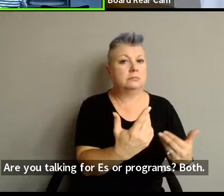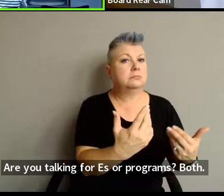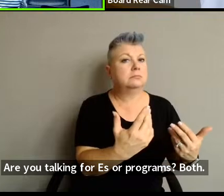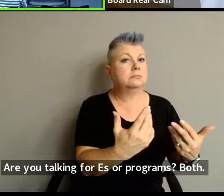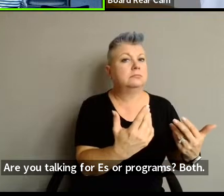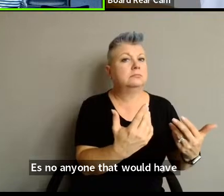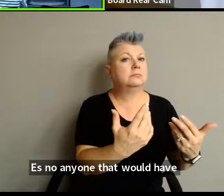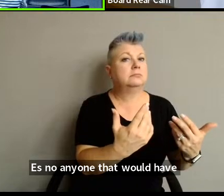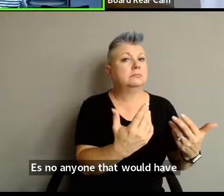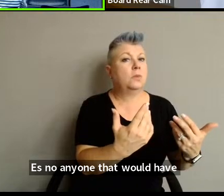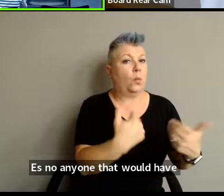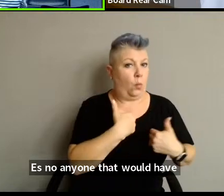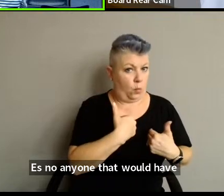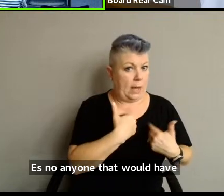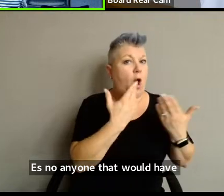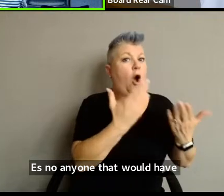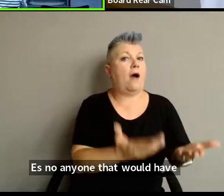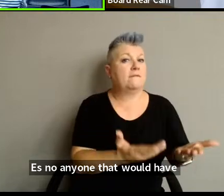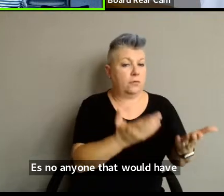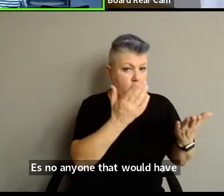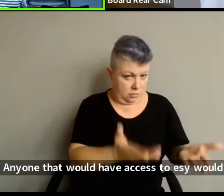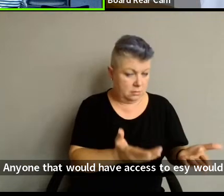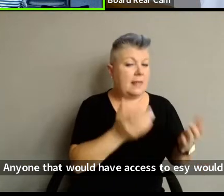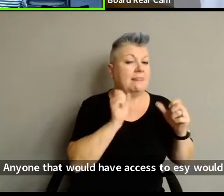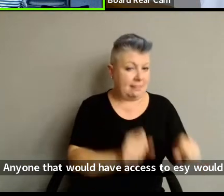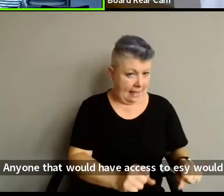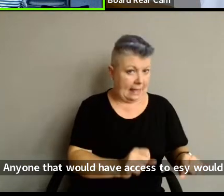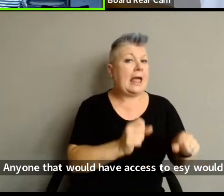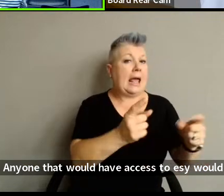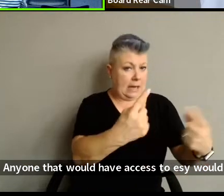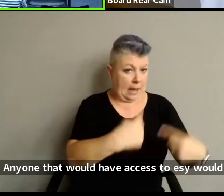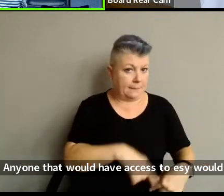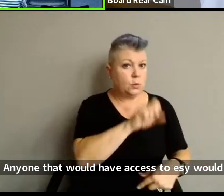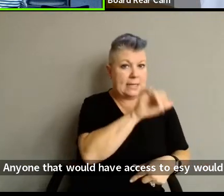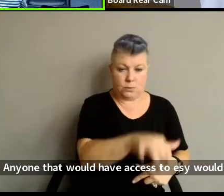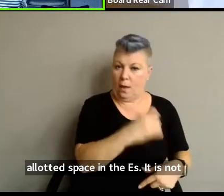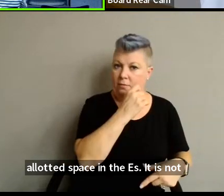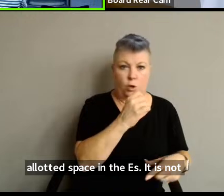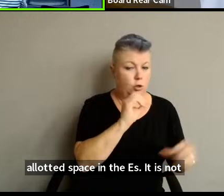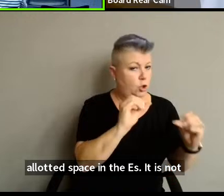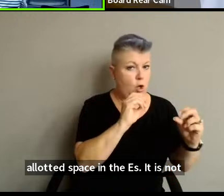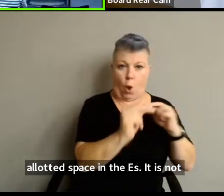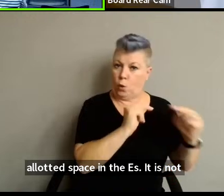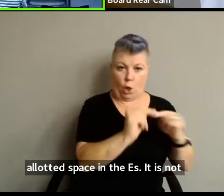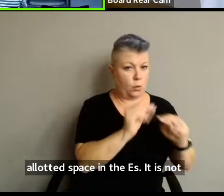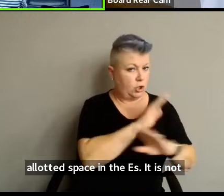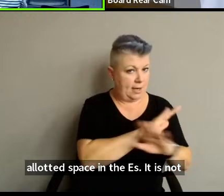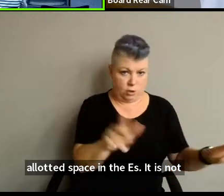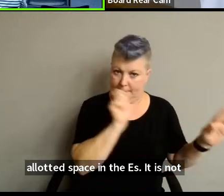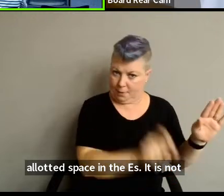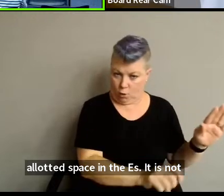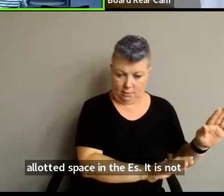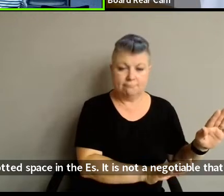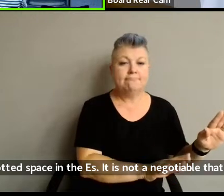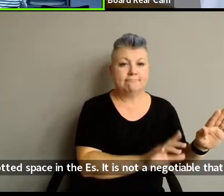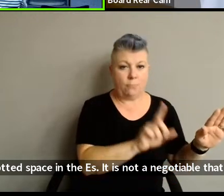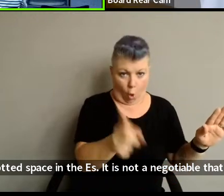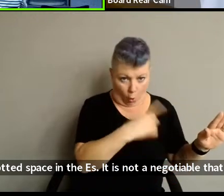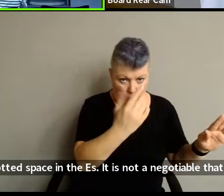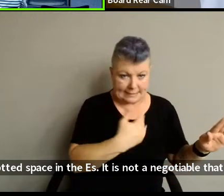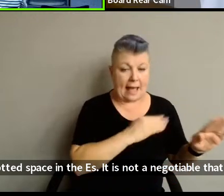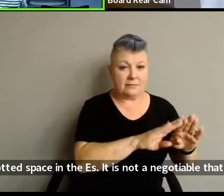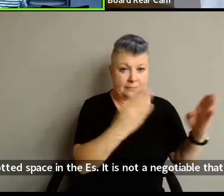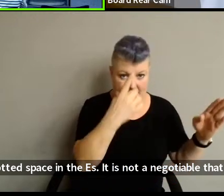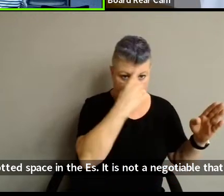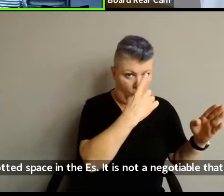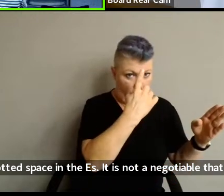to ESY would be allotted space in ESY. It is not negotiable that we don't have space. Sure. Right. For summer